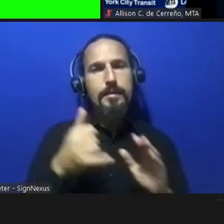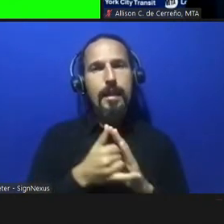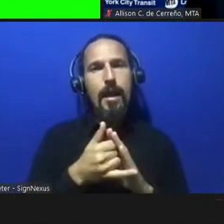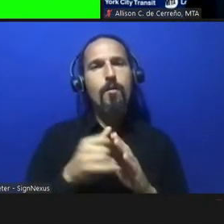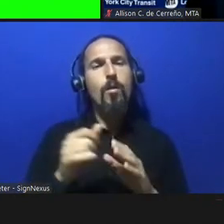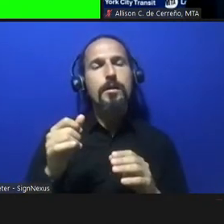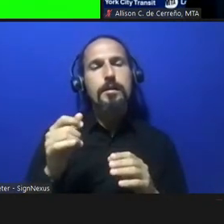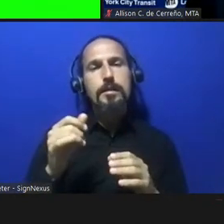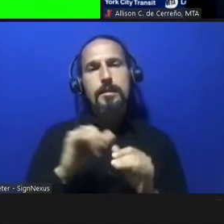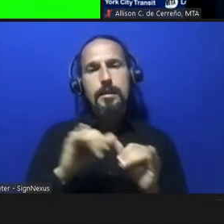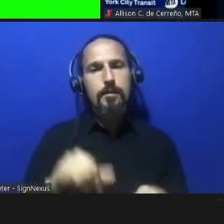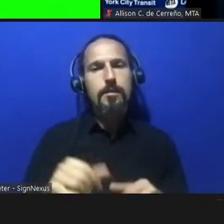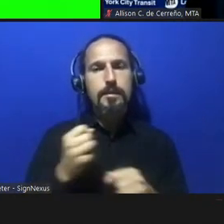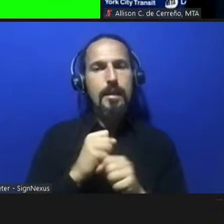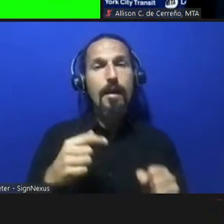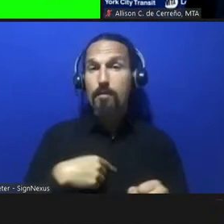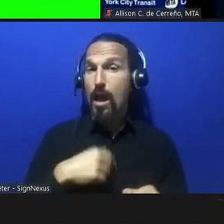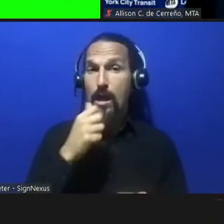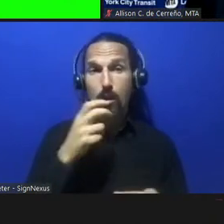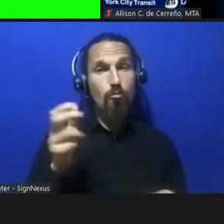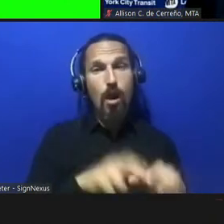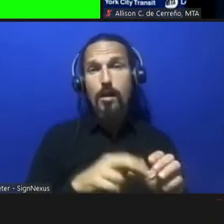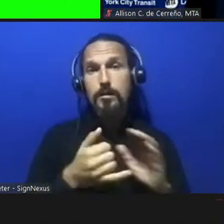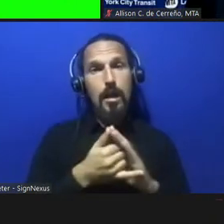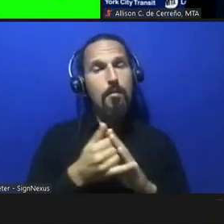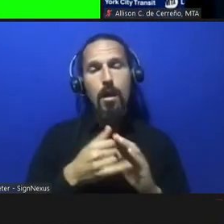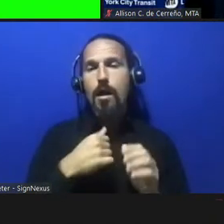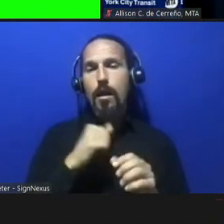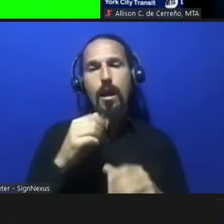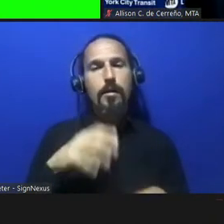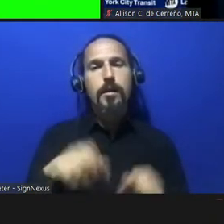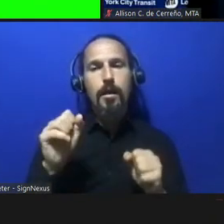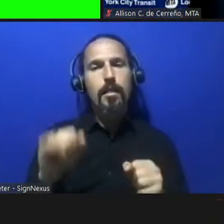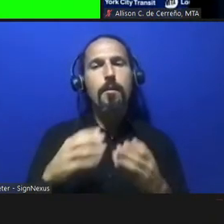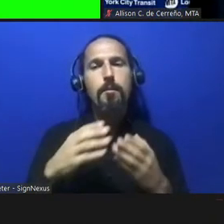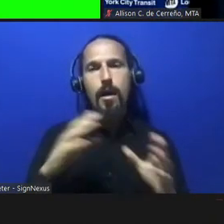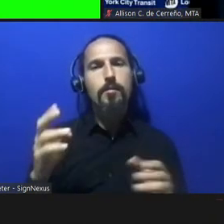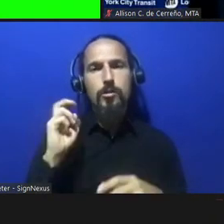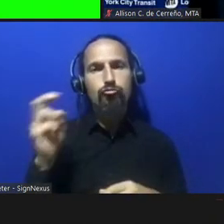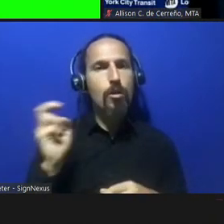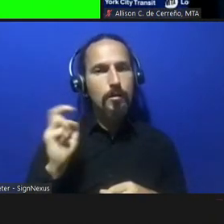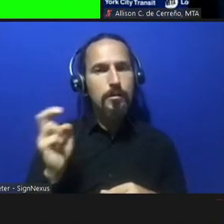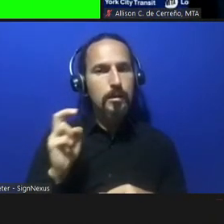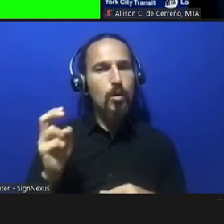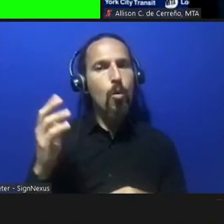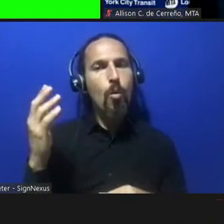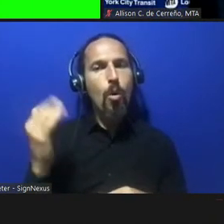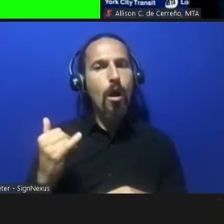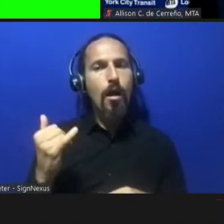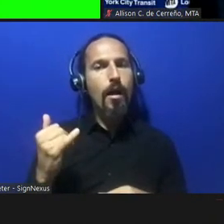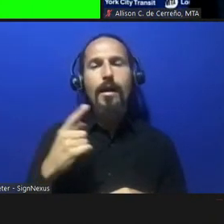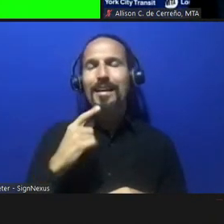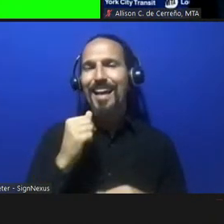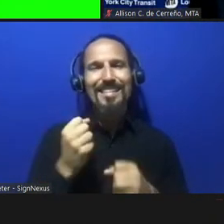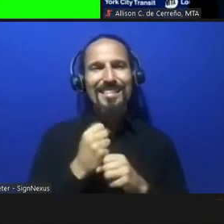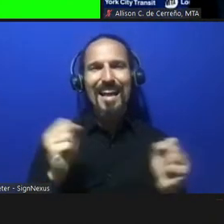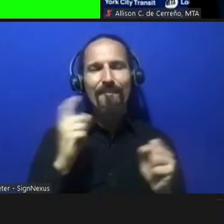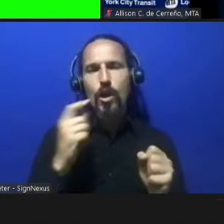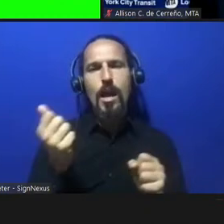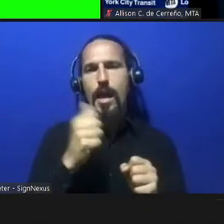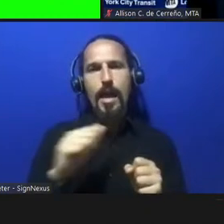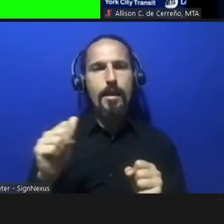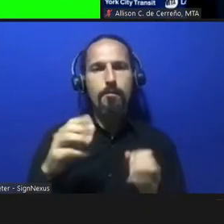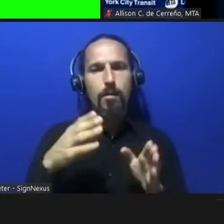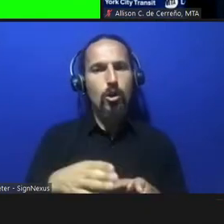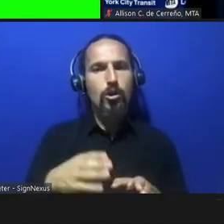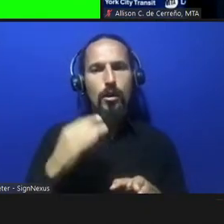safe i don't ride the subway i don't take the public transportation because it's not safe for anybody